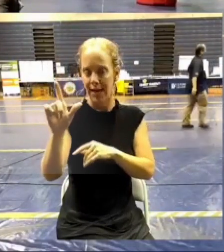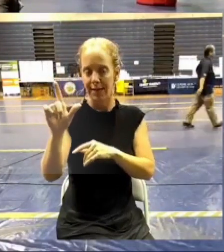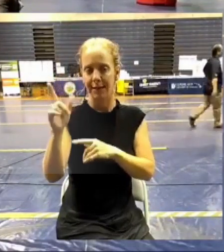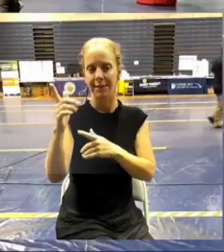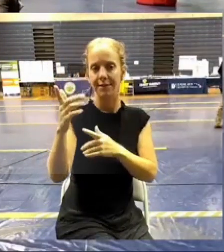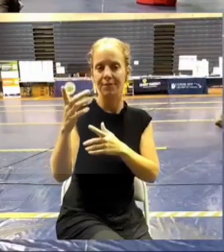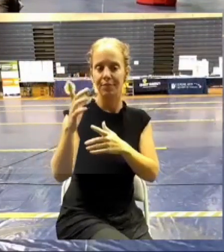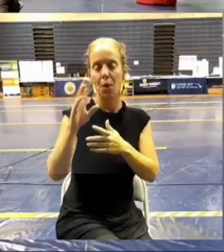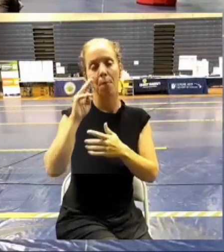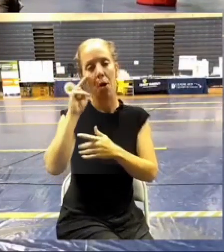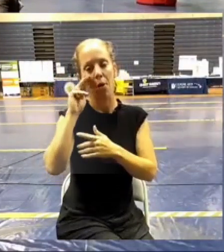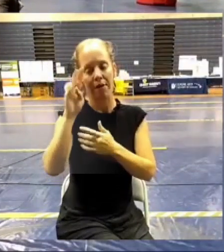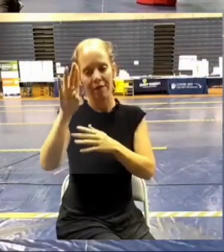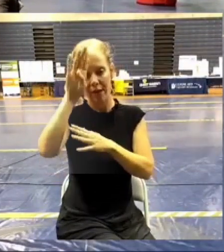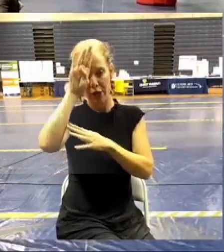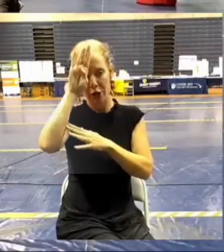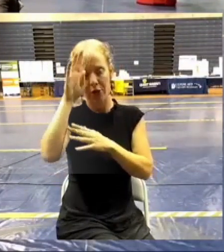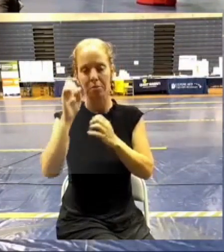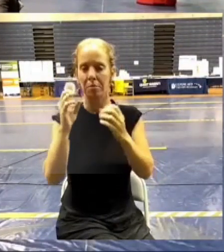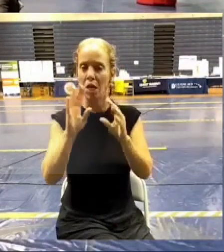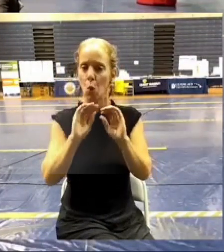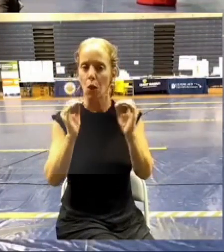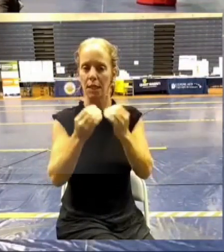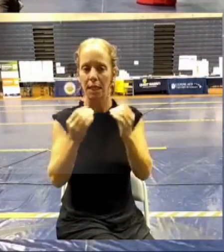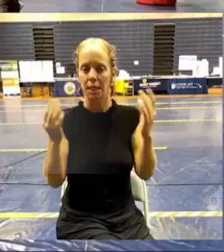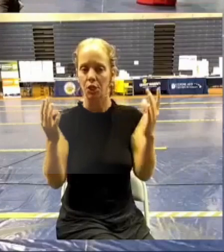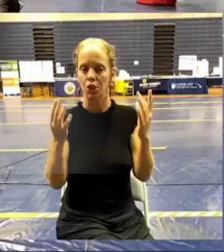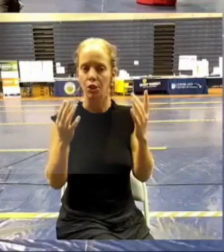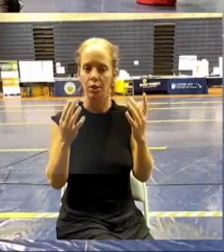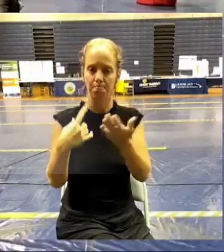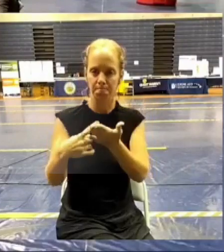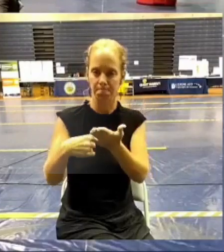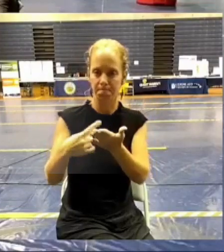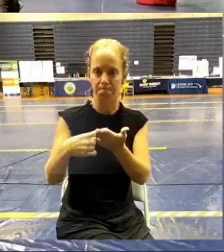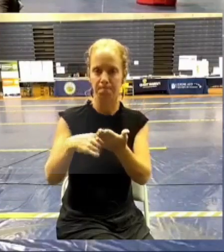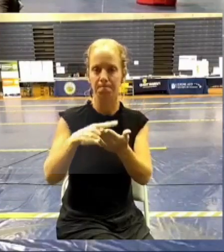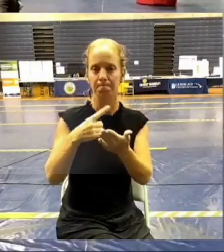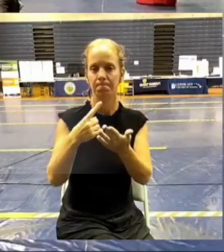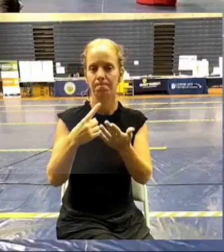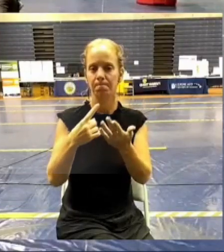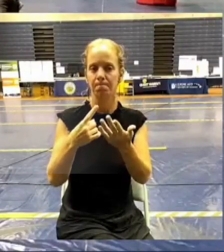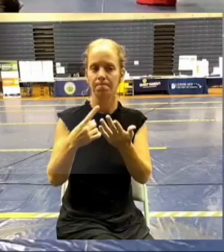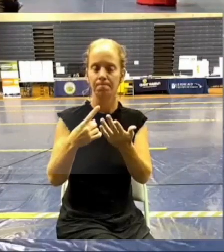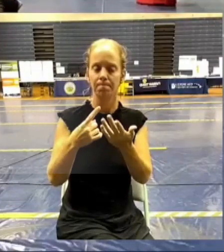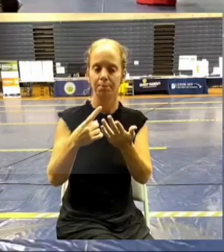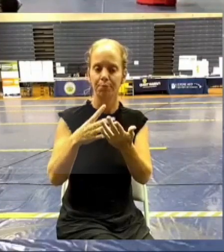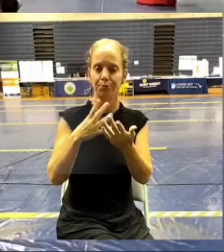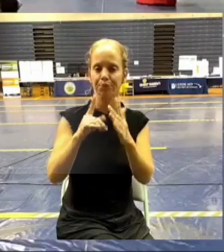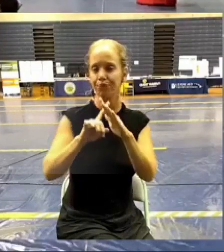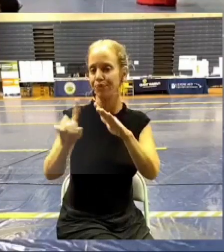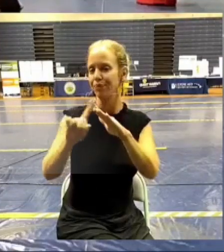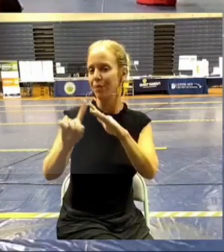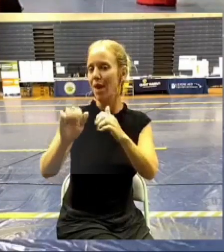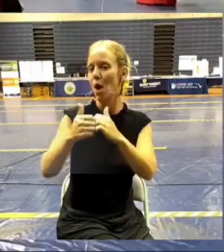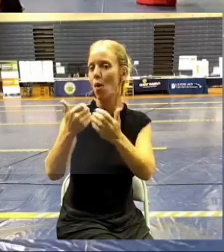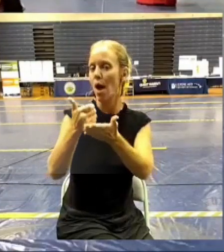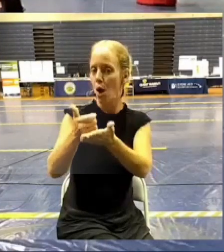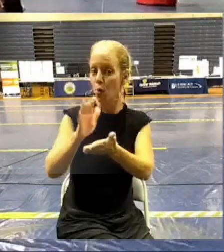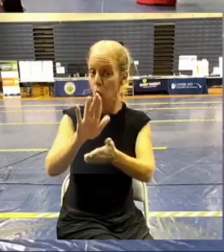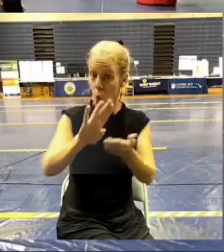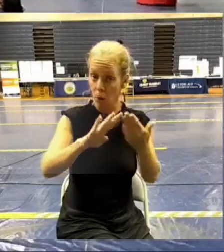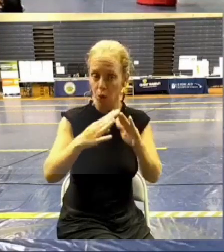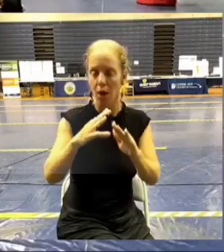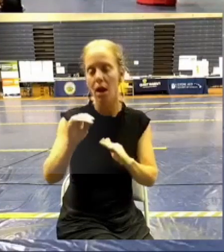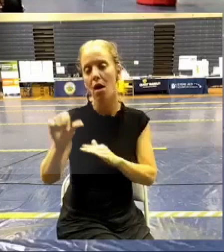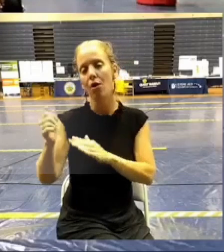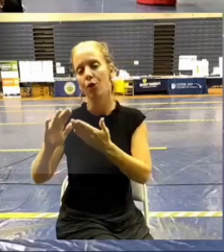of other fire chiefs and academic organizations from across the country talking about evacuation and how to help not only your